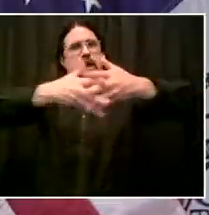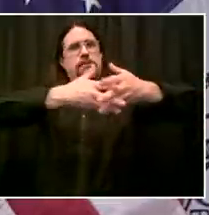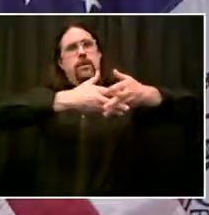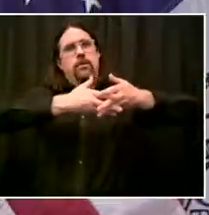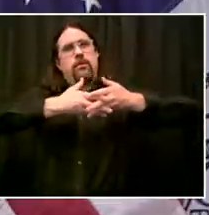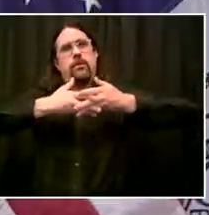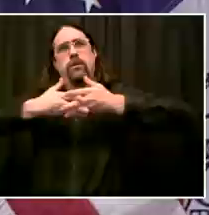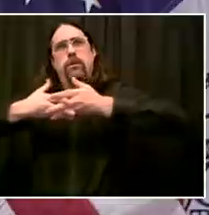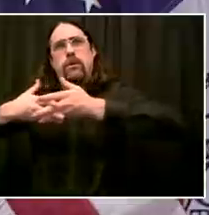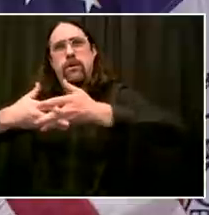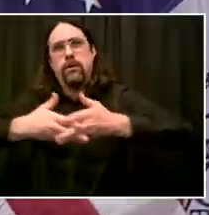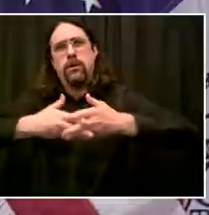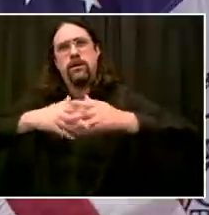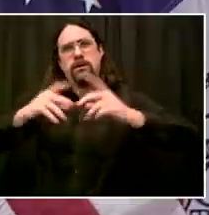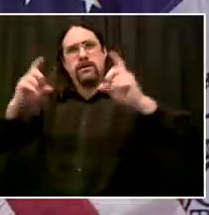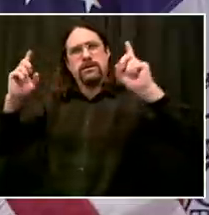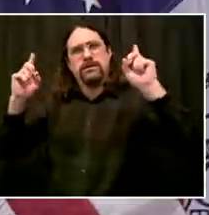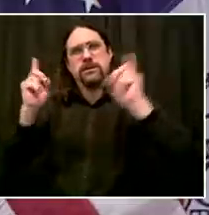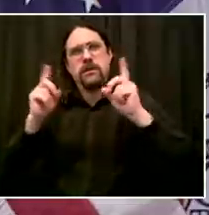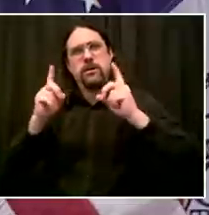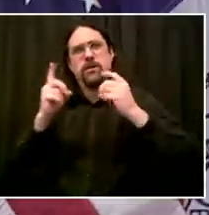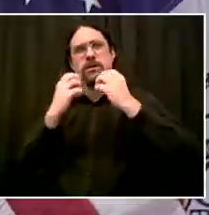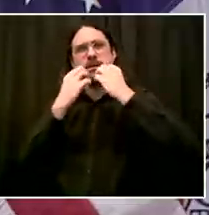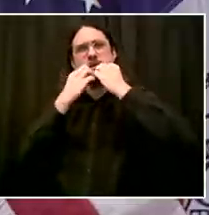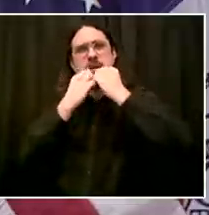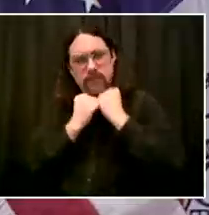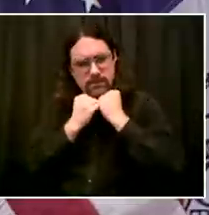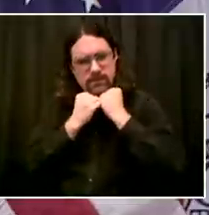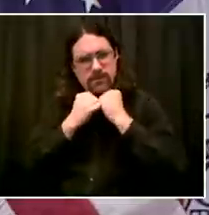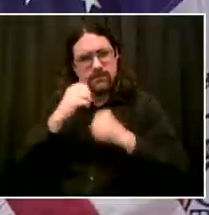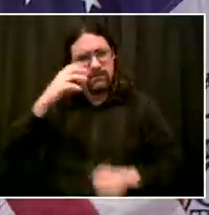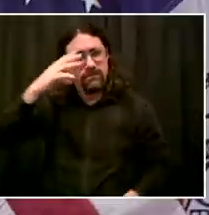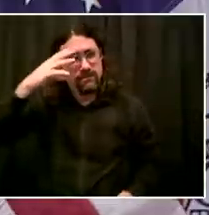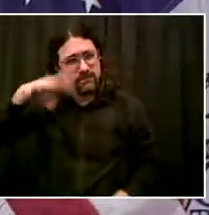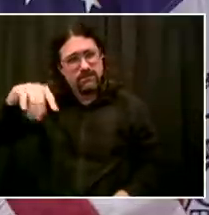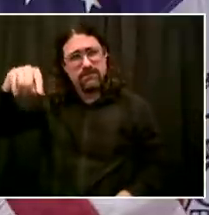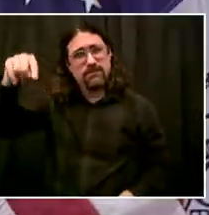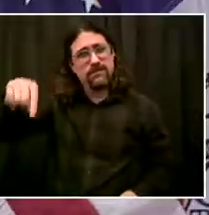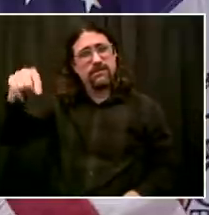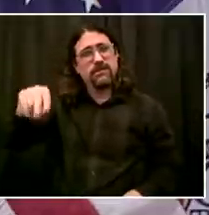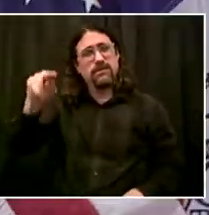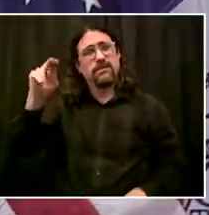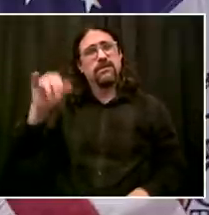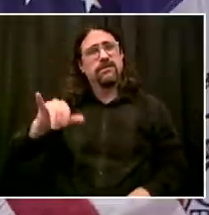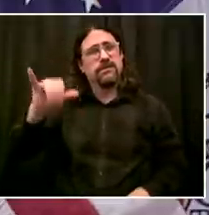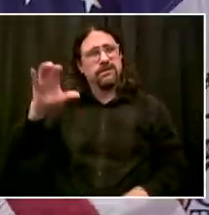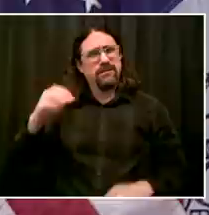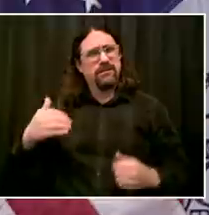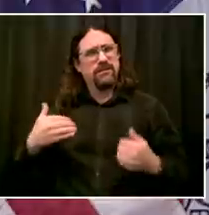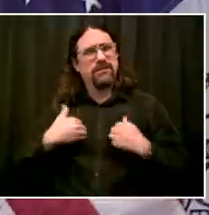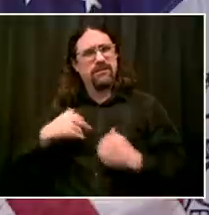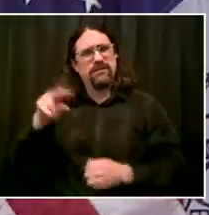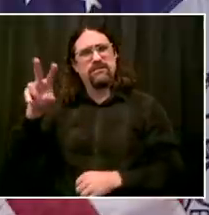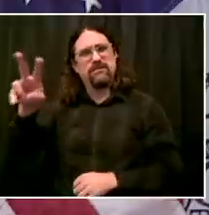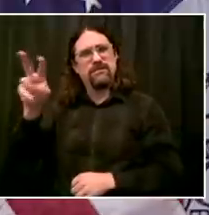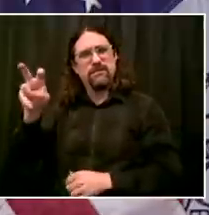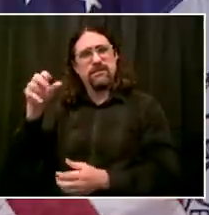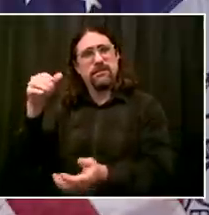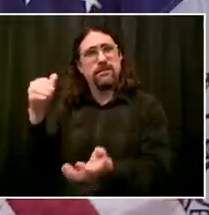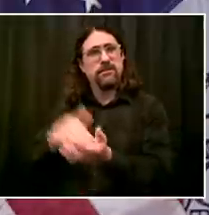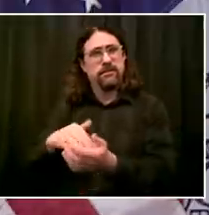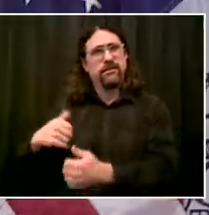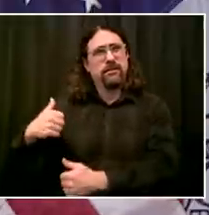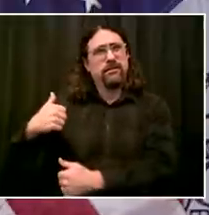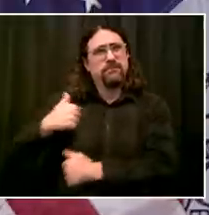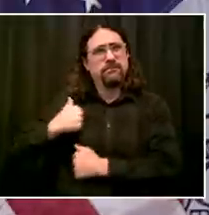work to support them. Shouldn't just be on Veterans Day that we help veterans, shouldn't just be on Memorial Day that we remember those who gave